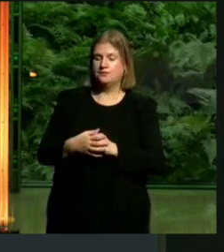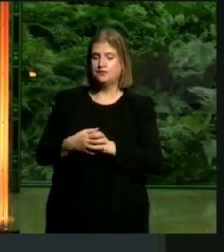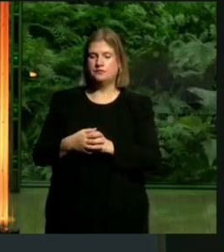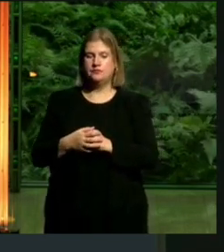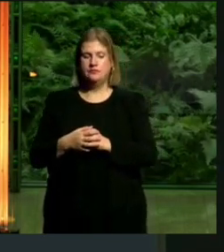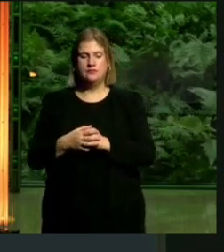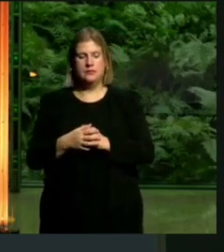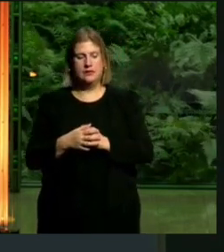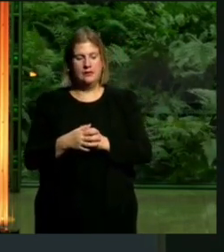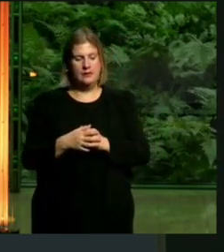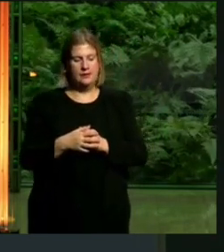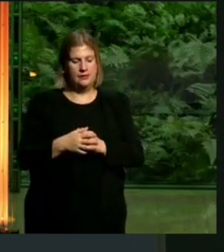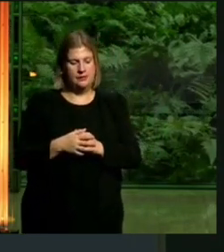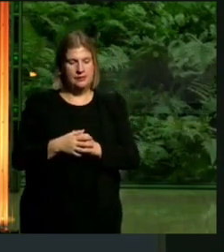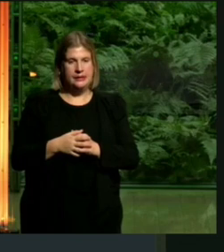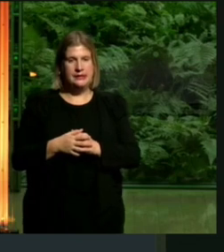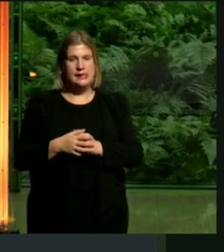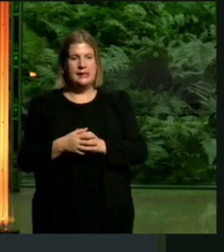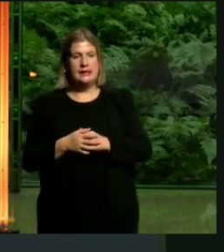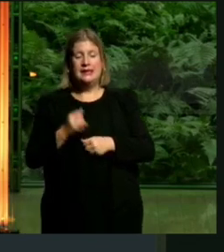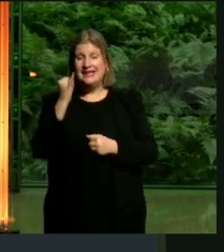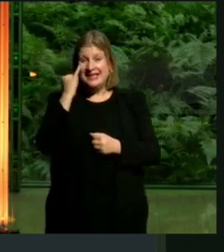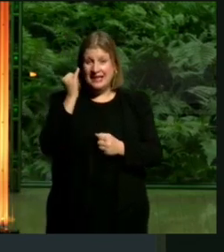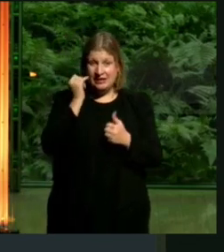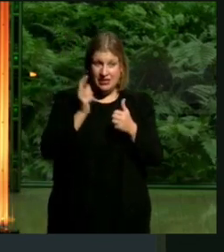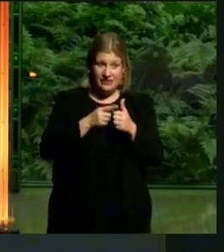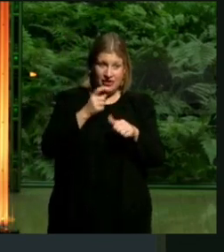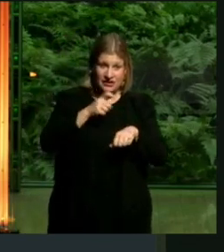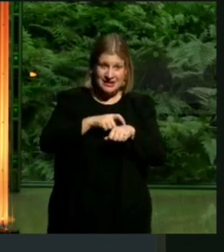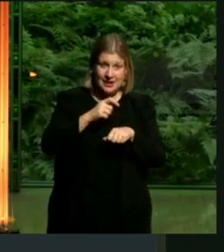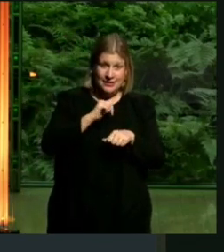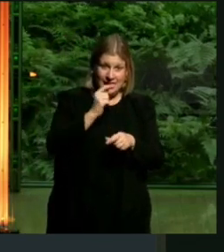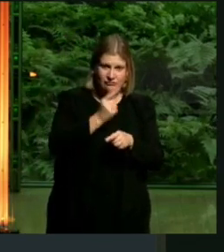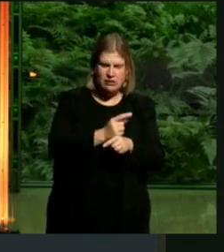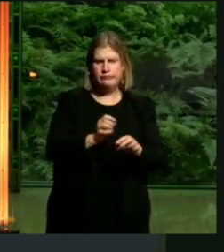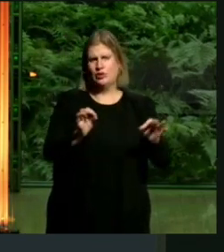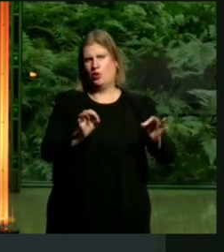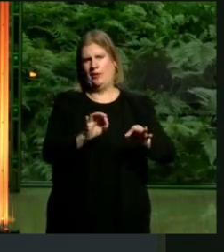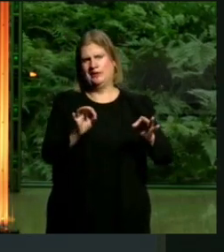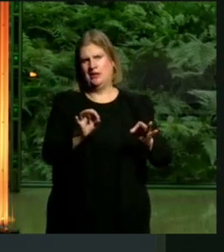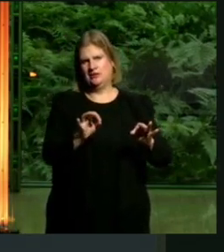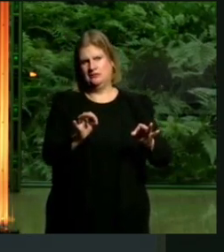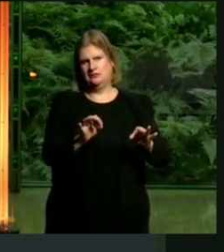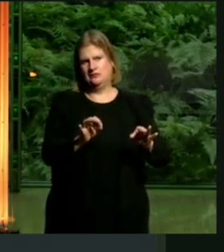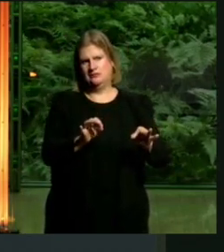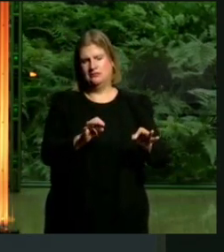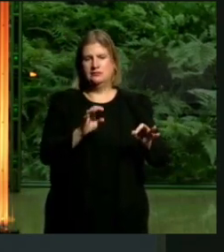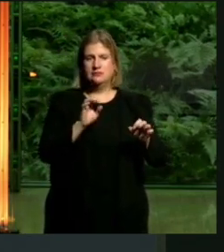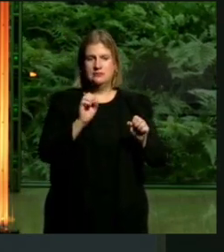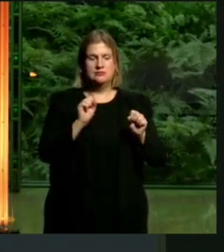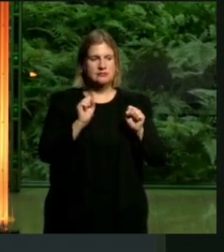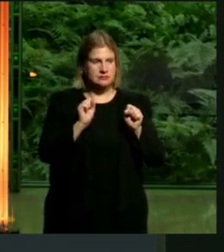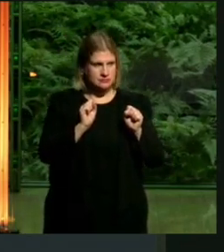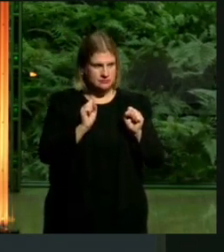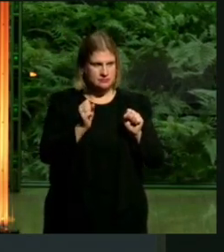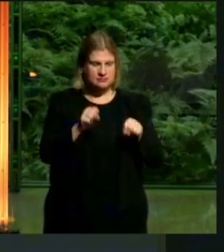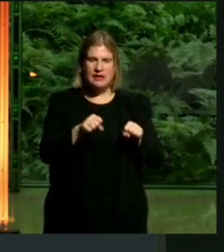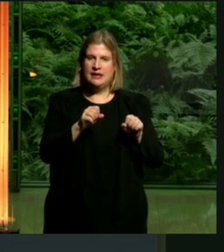So that's the other part, right? So just because you didn't get it right on the first prompt, no big deal. You can iterate over this as